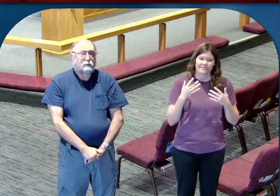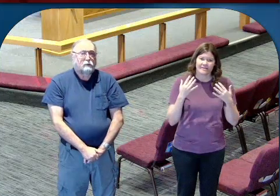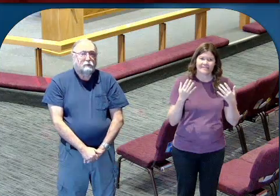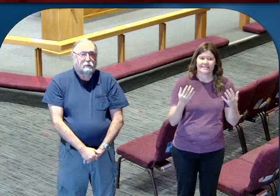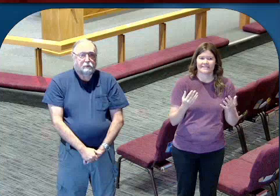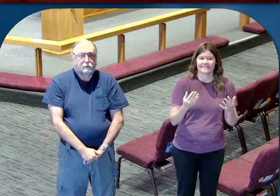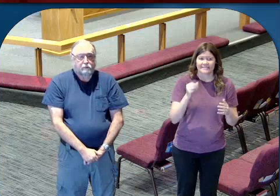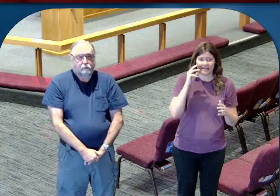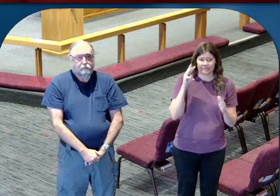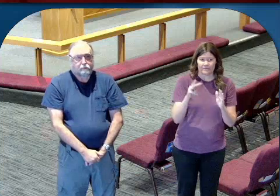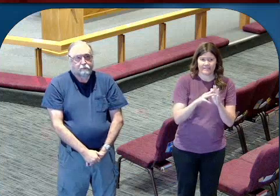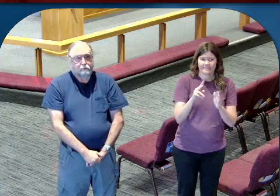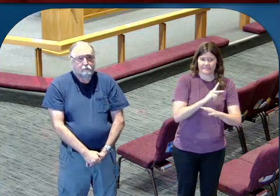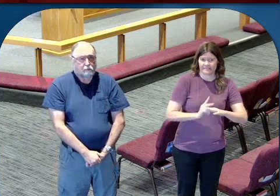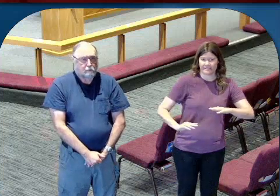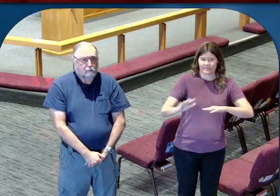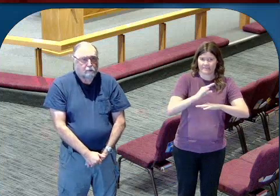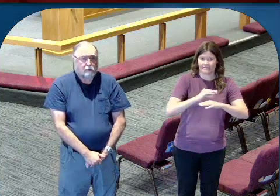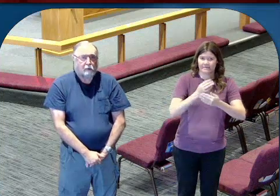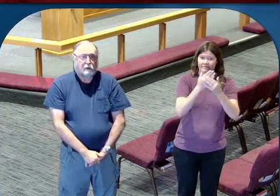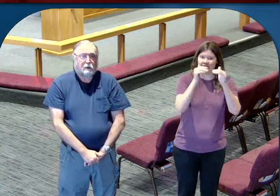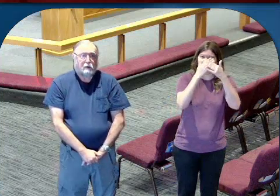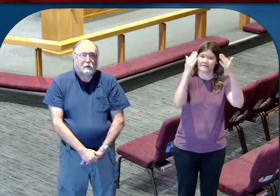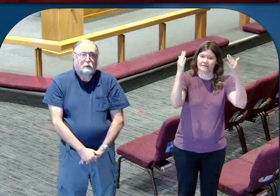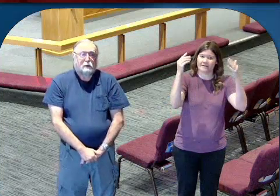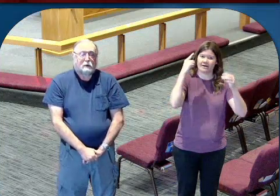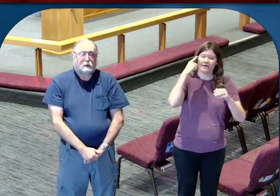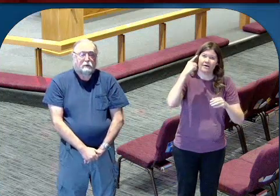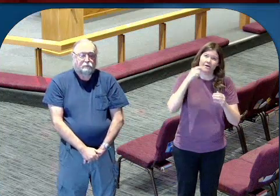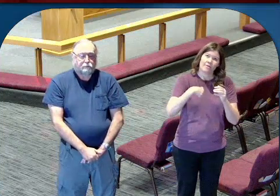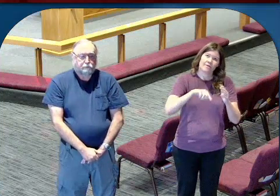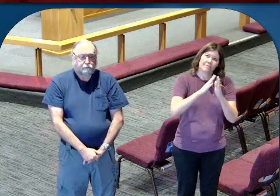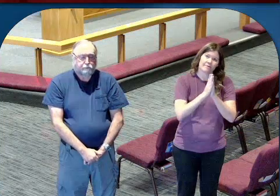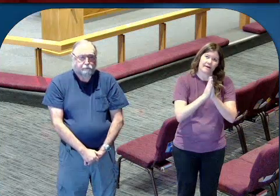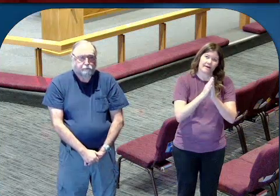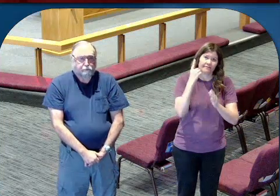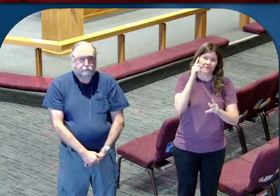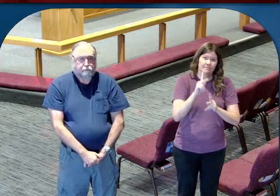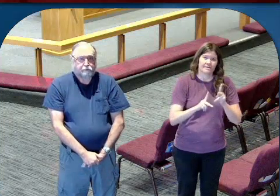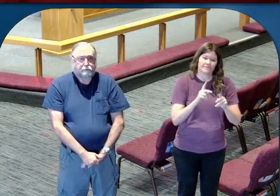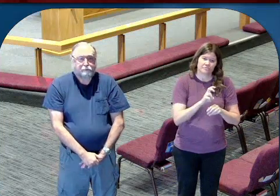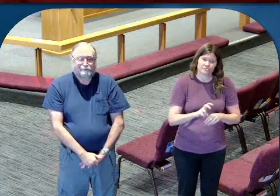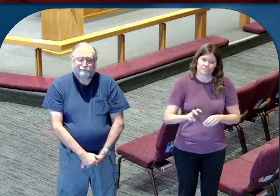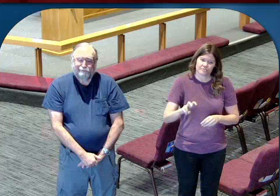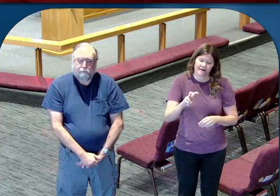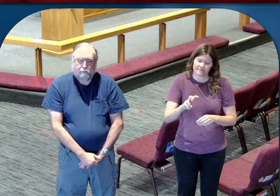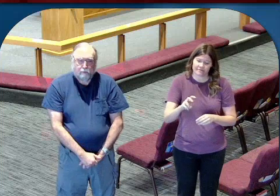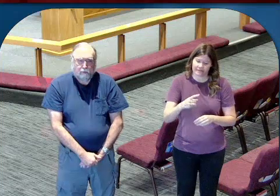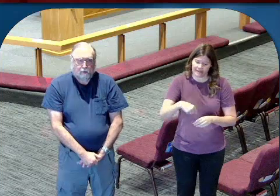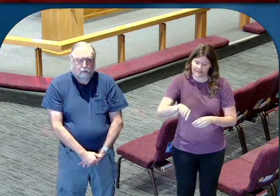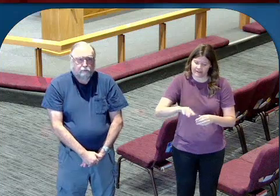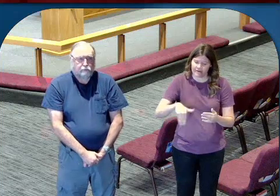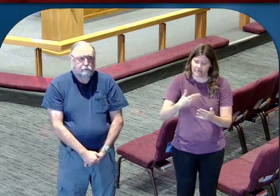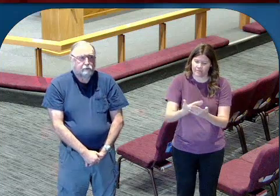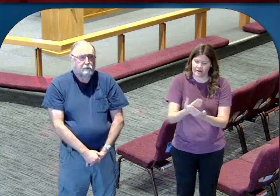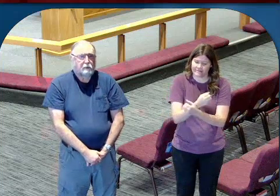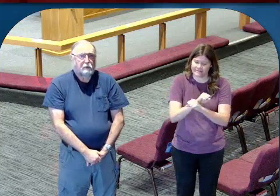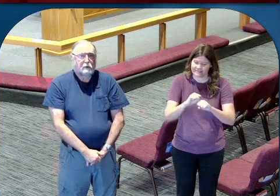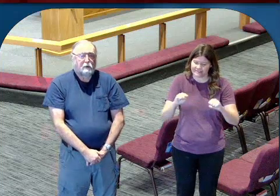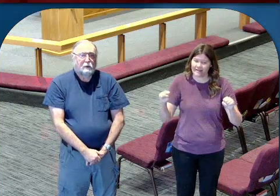to the kingdom of heaven. For all who travel, we pray that they arrive safely at their